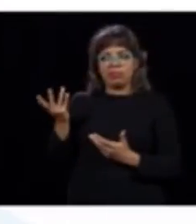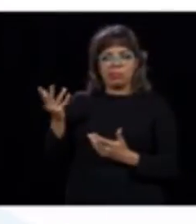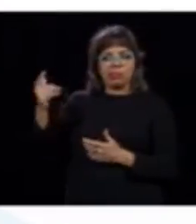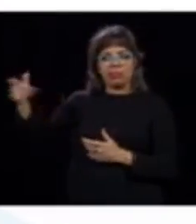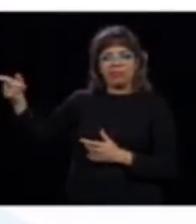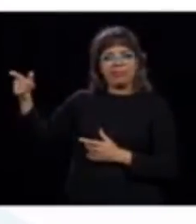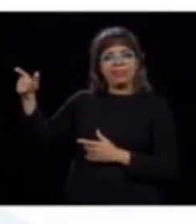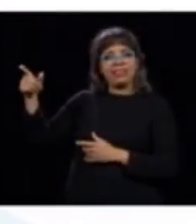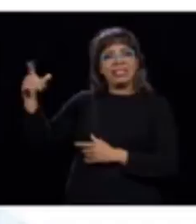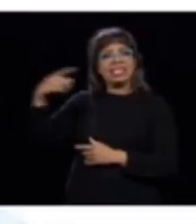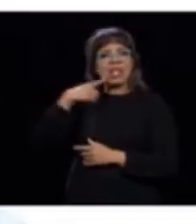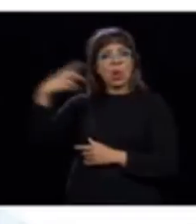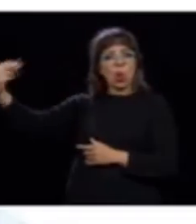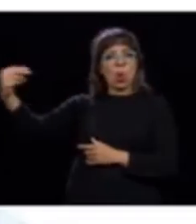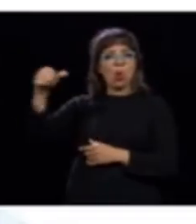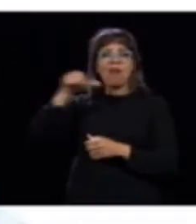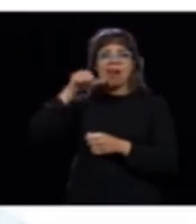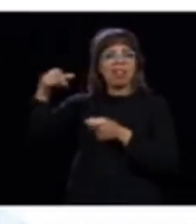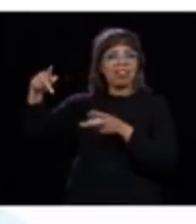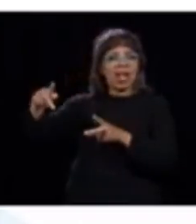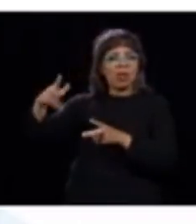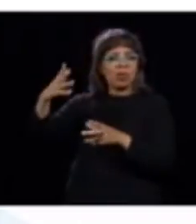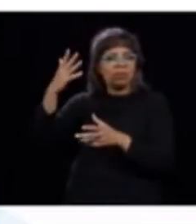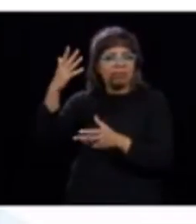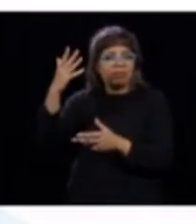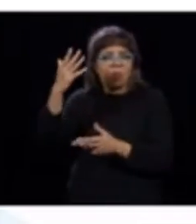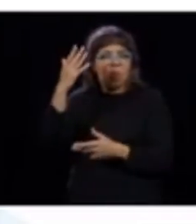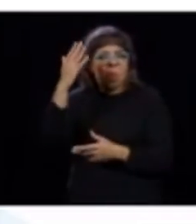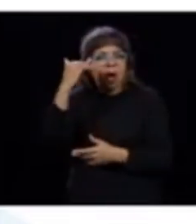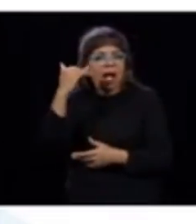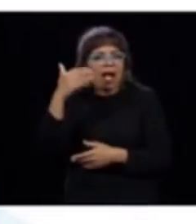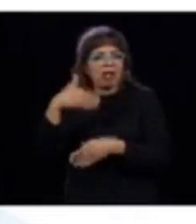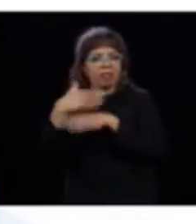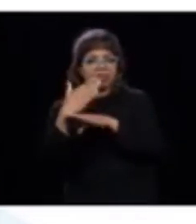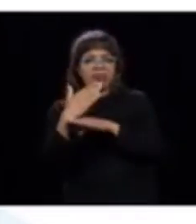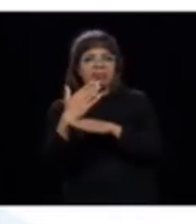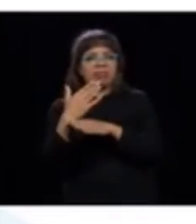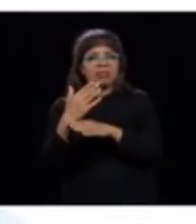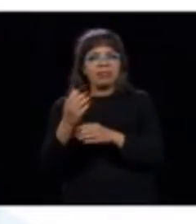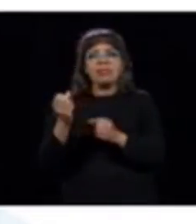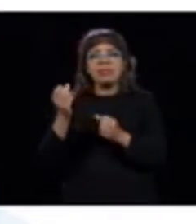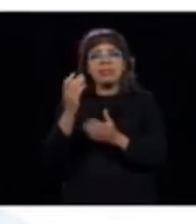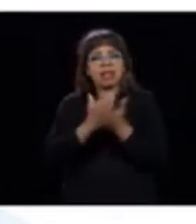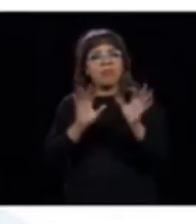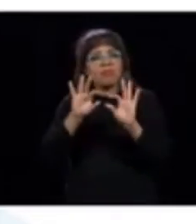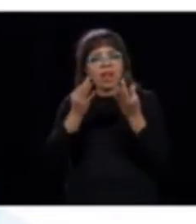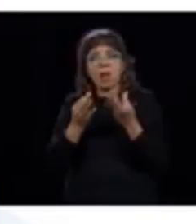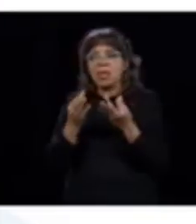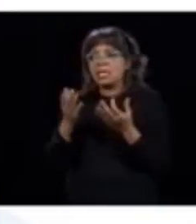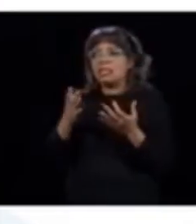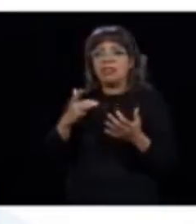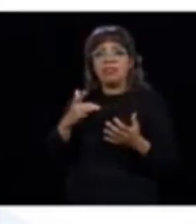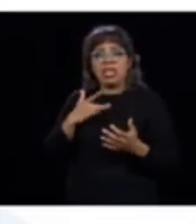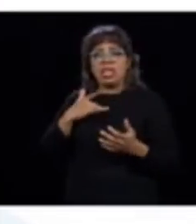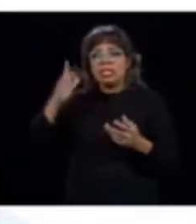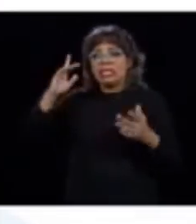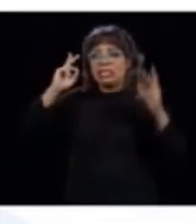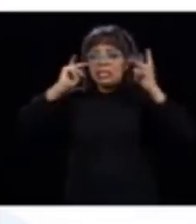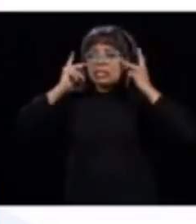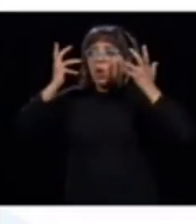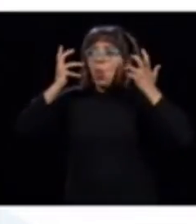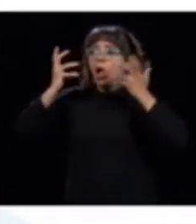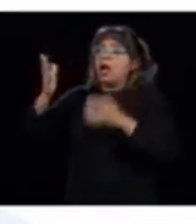when some families can handle their home care and alleviate the stress on